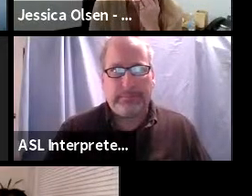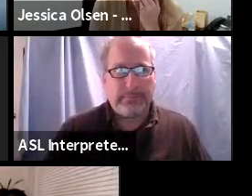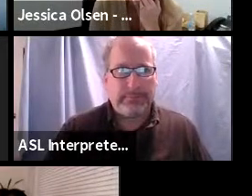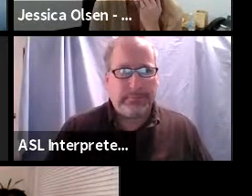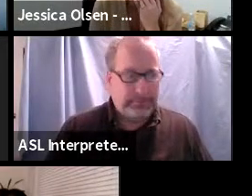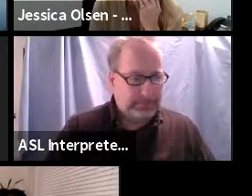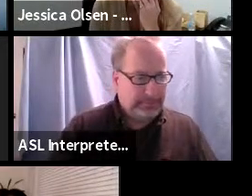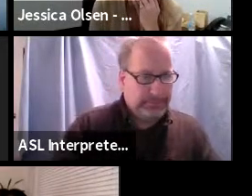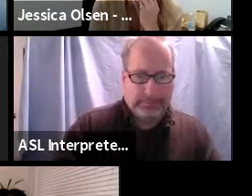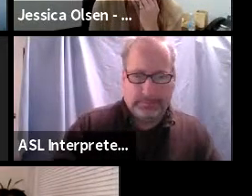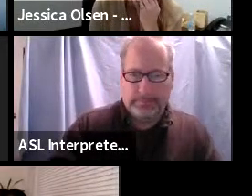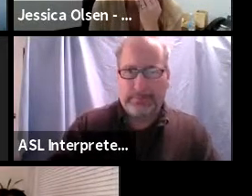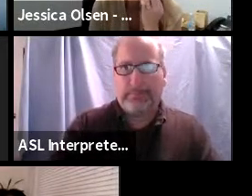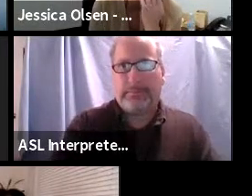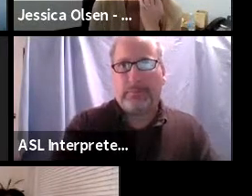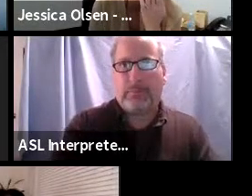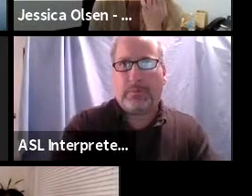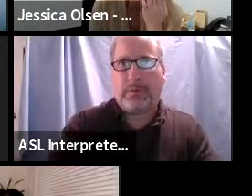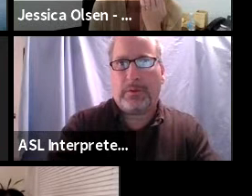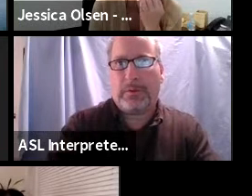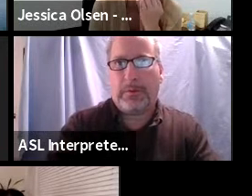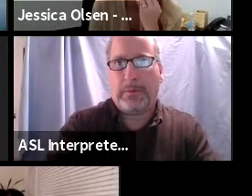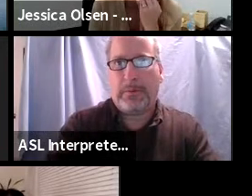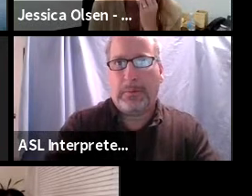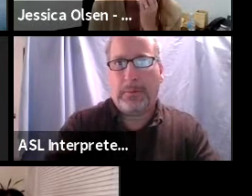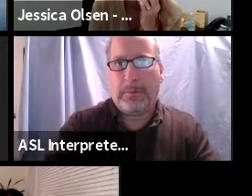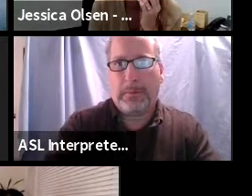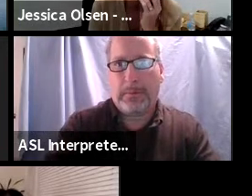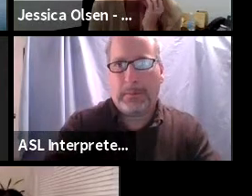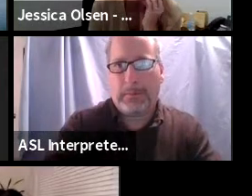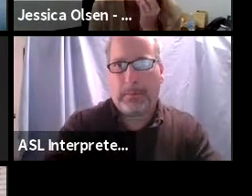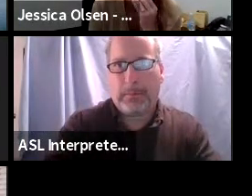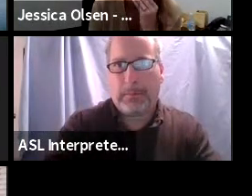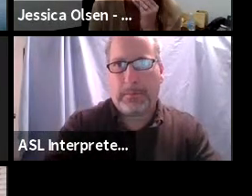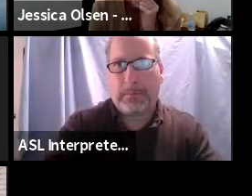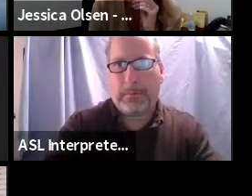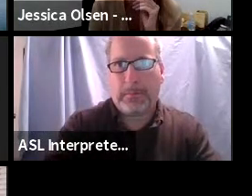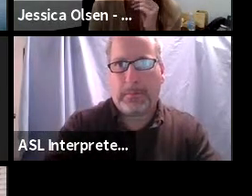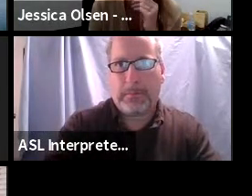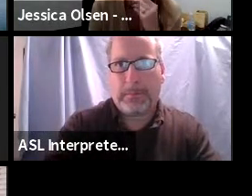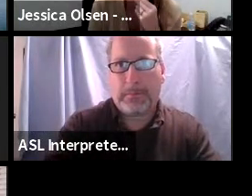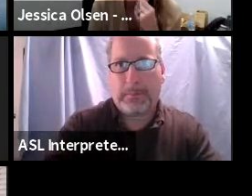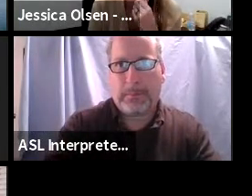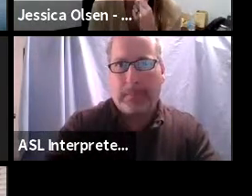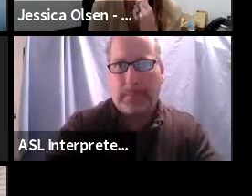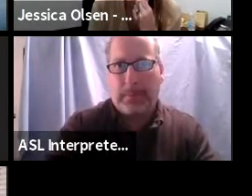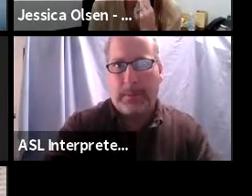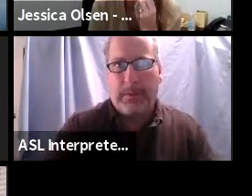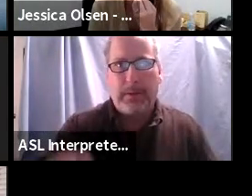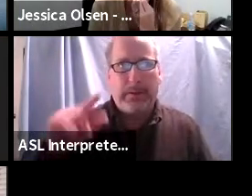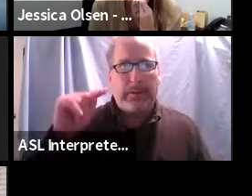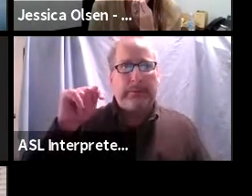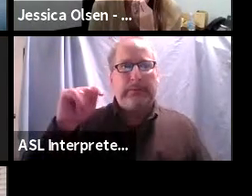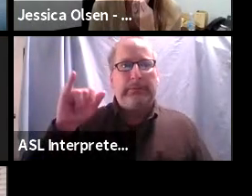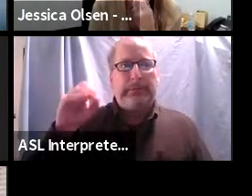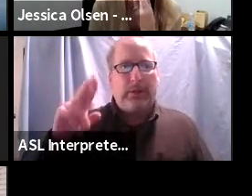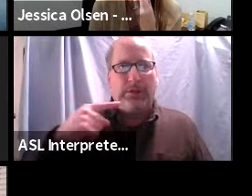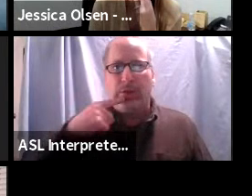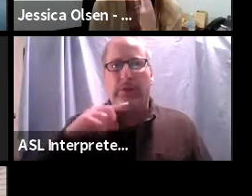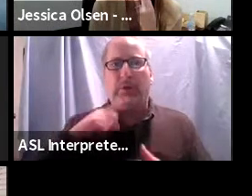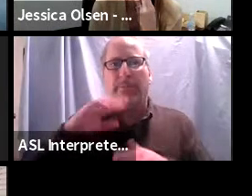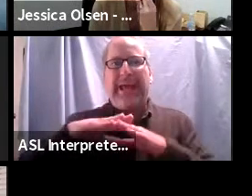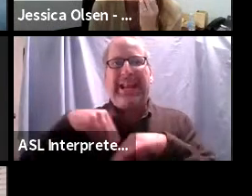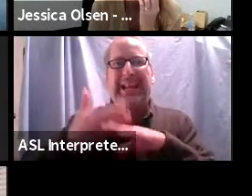So yeah, I mean, with that, I mean, that's all I think I really have to share, except for in terms of like next steps and how we like actually like use